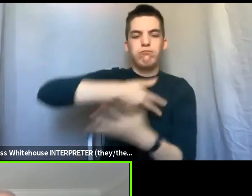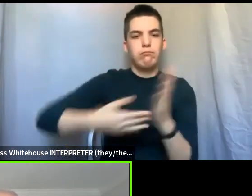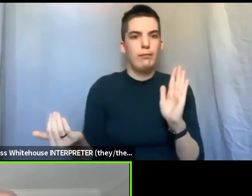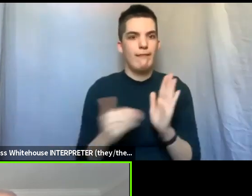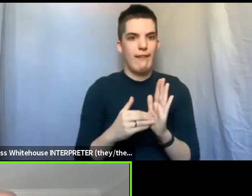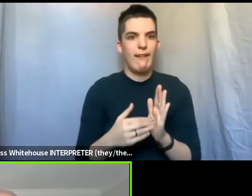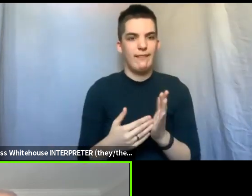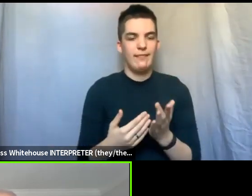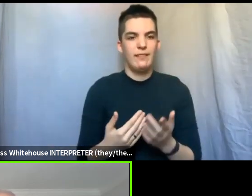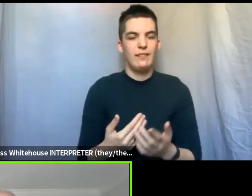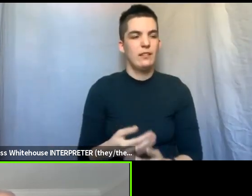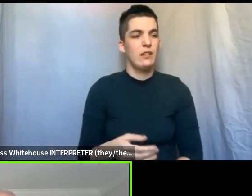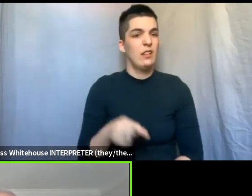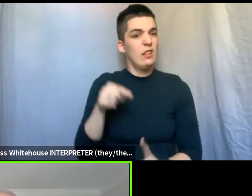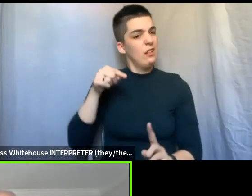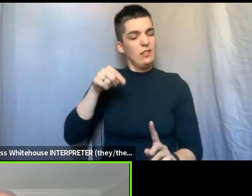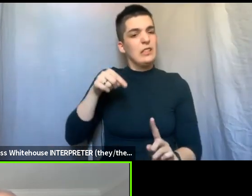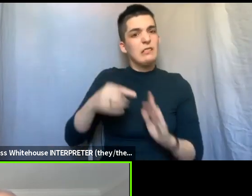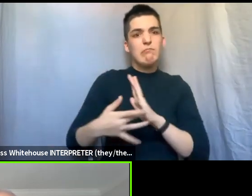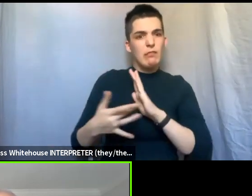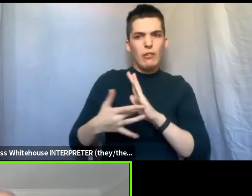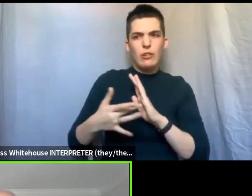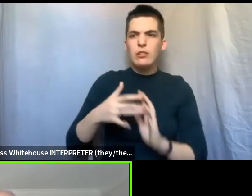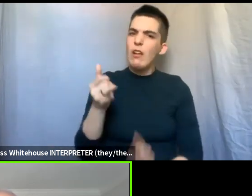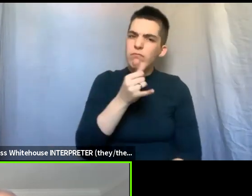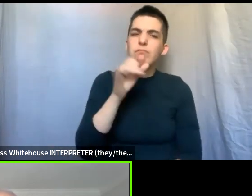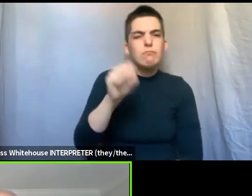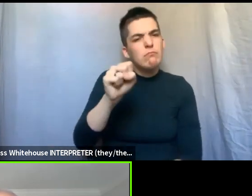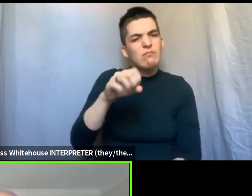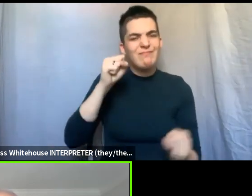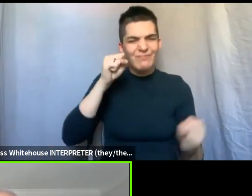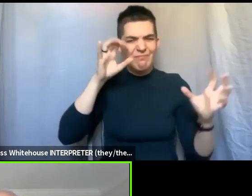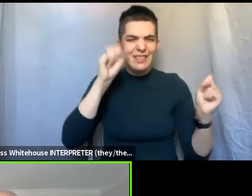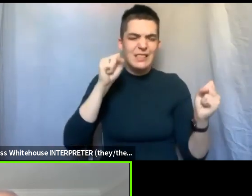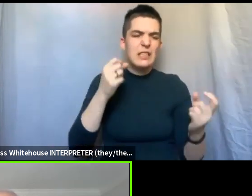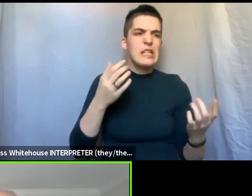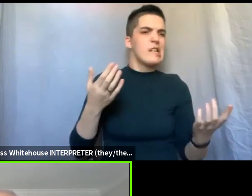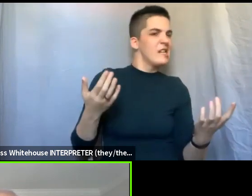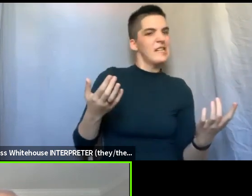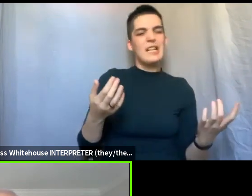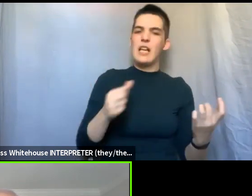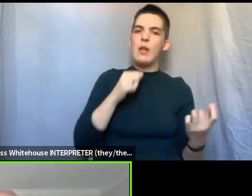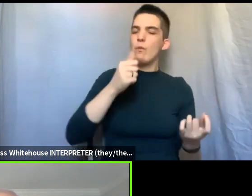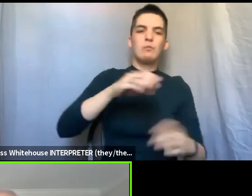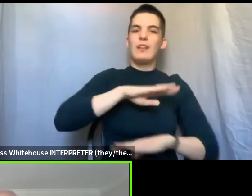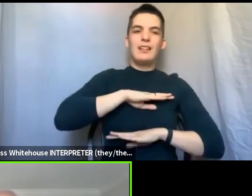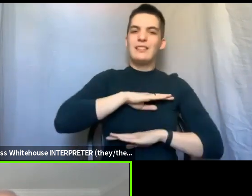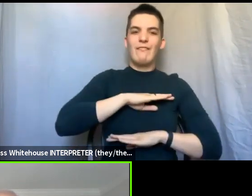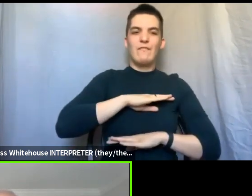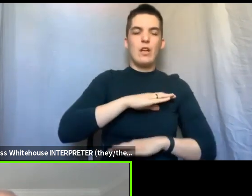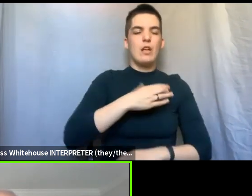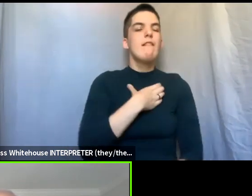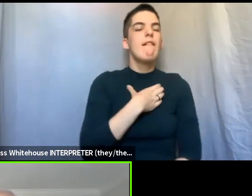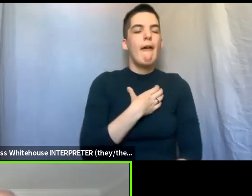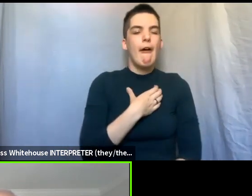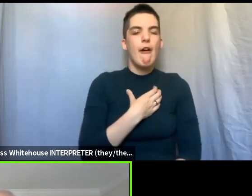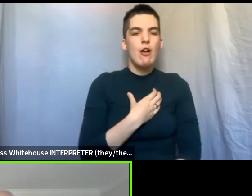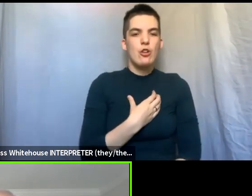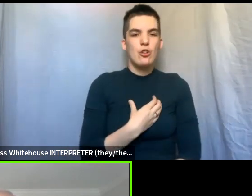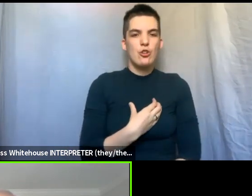as wonderful as this technology is, this is not going to satisfy the hunger for